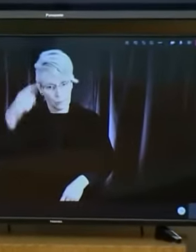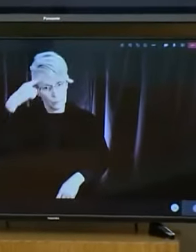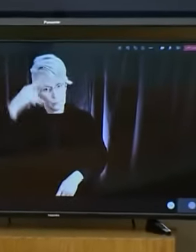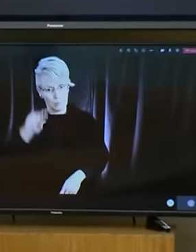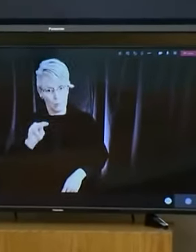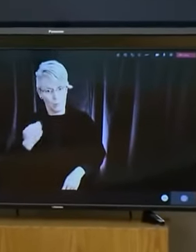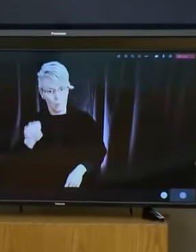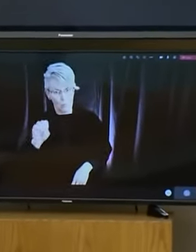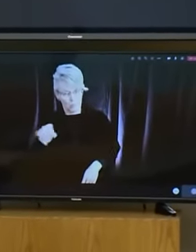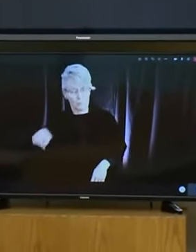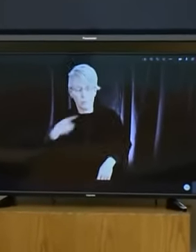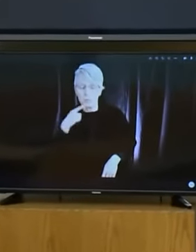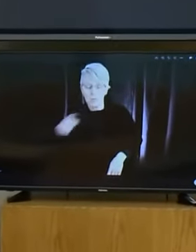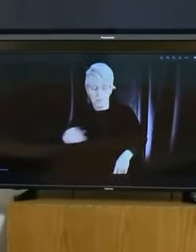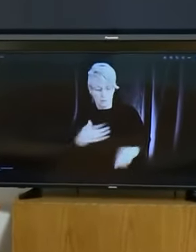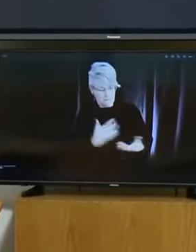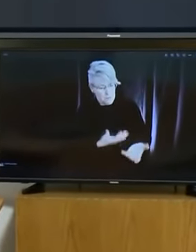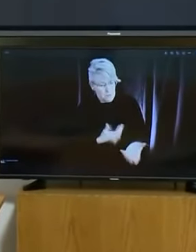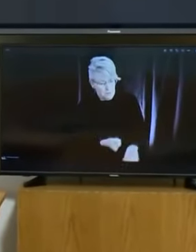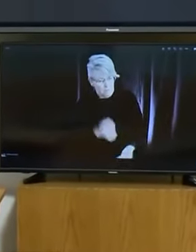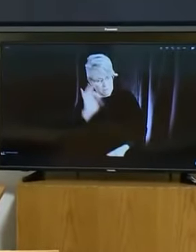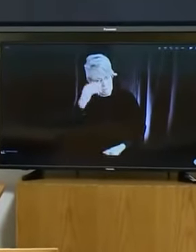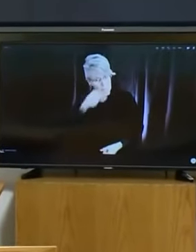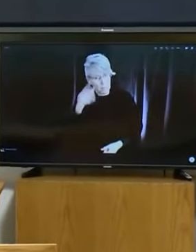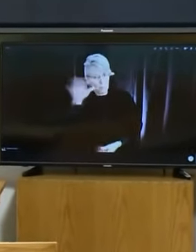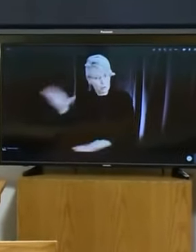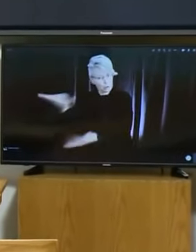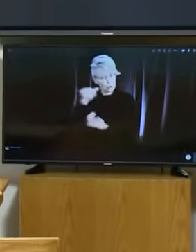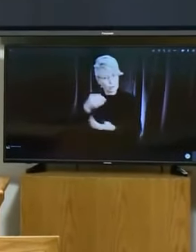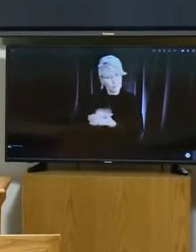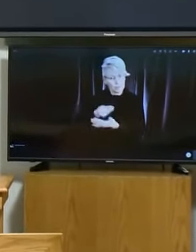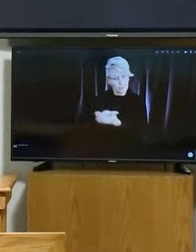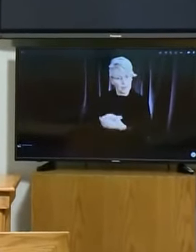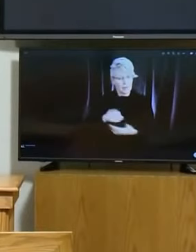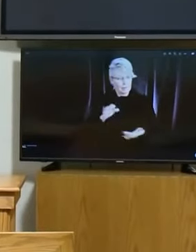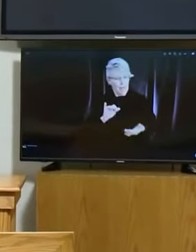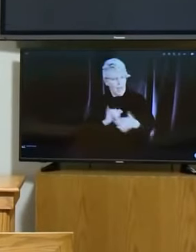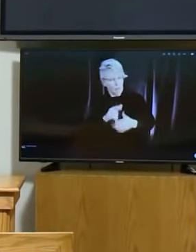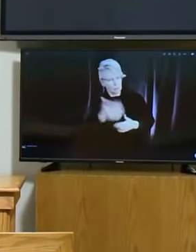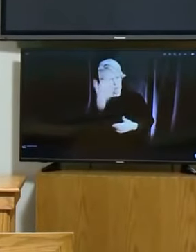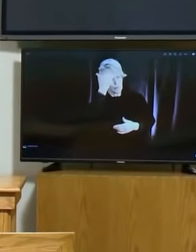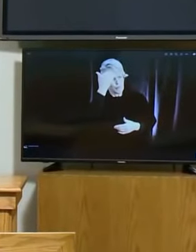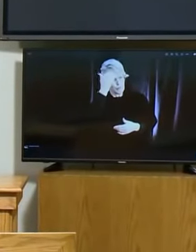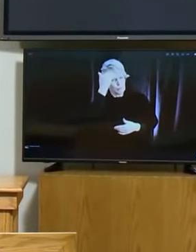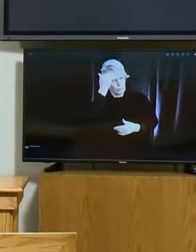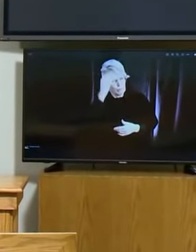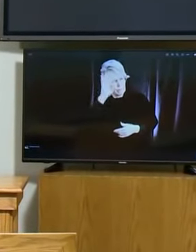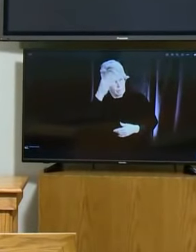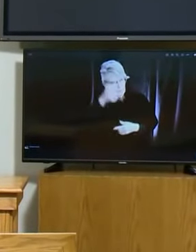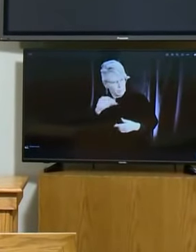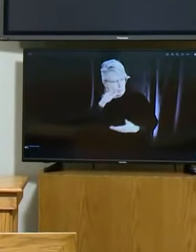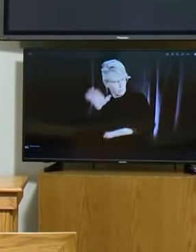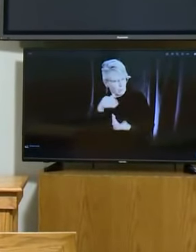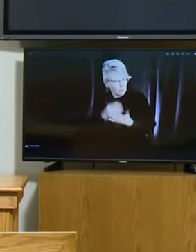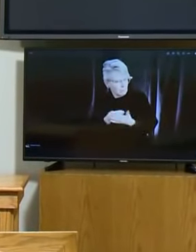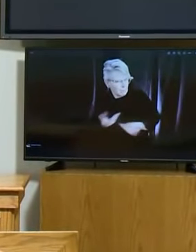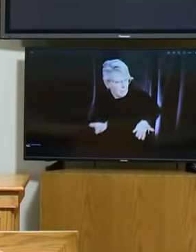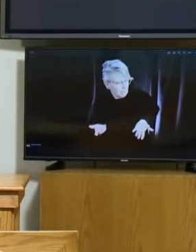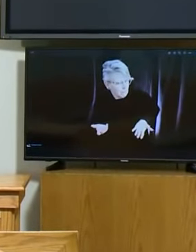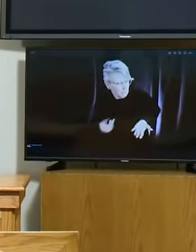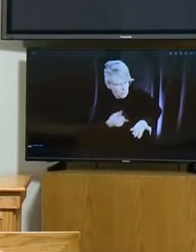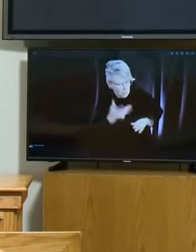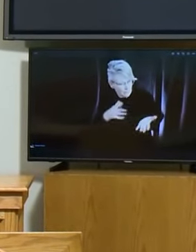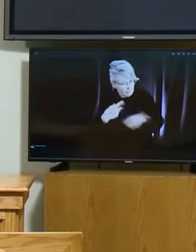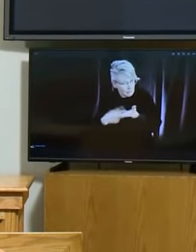that are else take their handstand i want to say thank nietzsche wouldn't a to